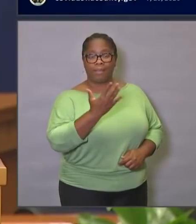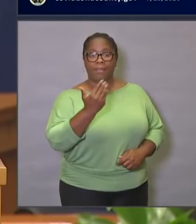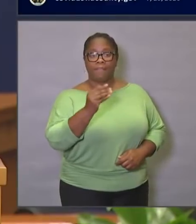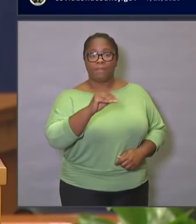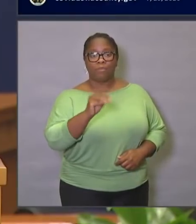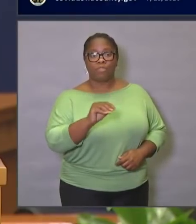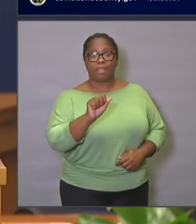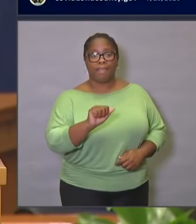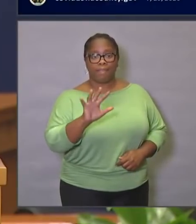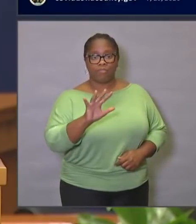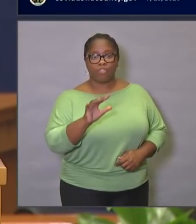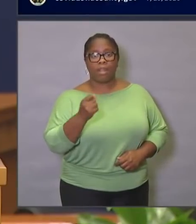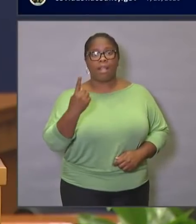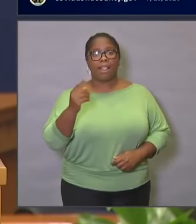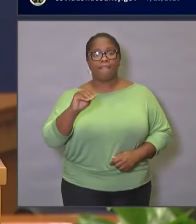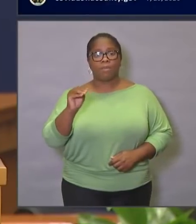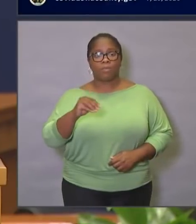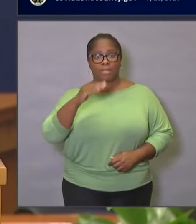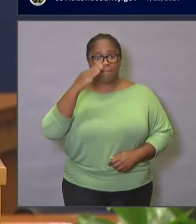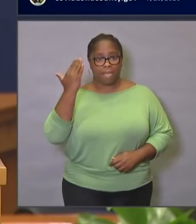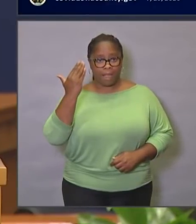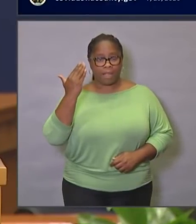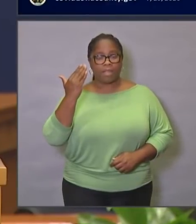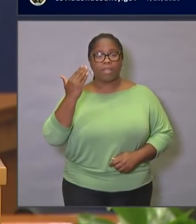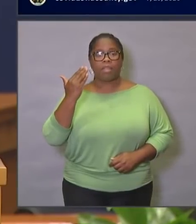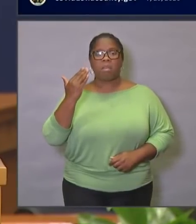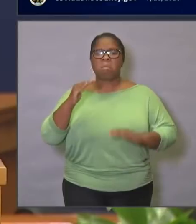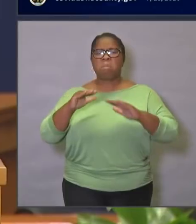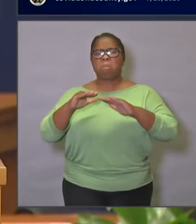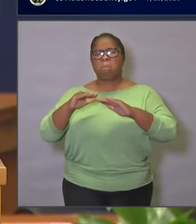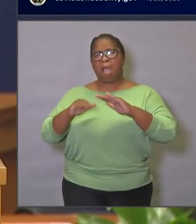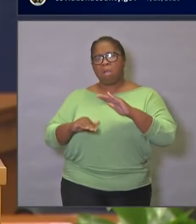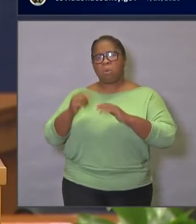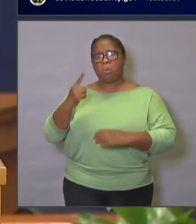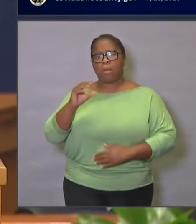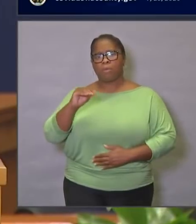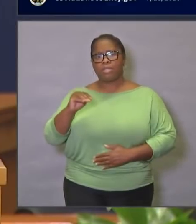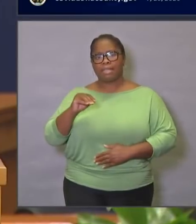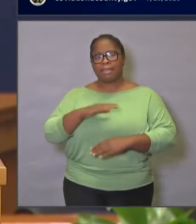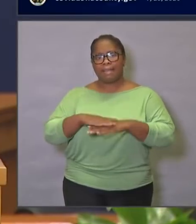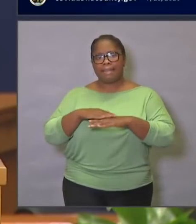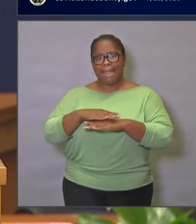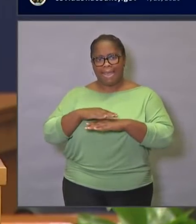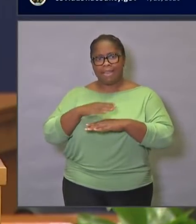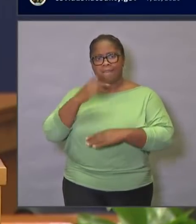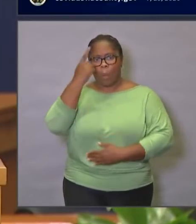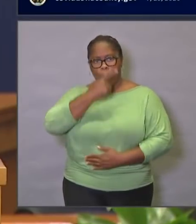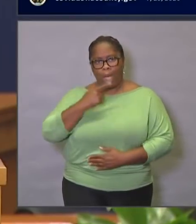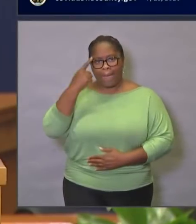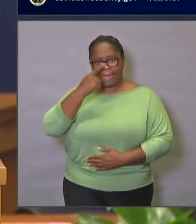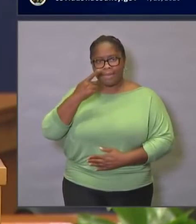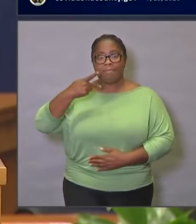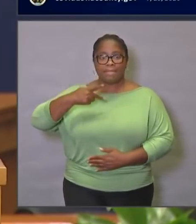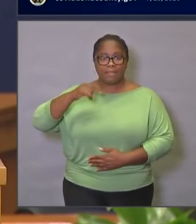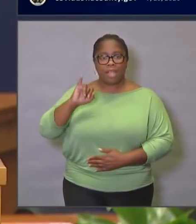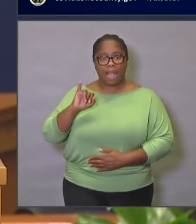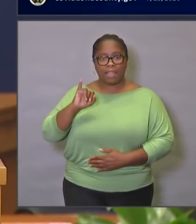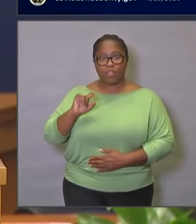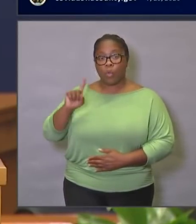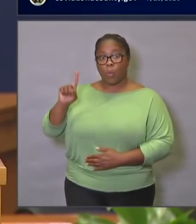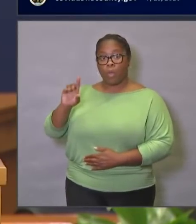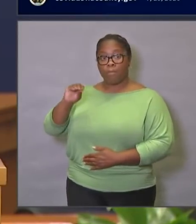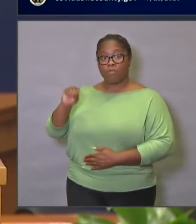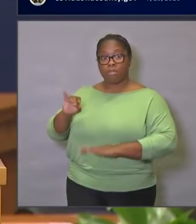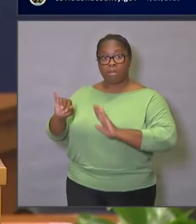are Asian, 11% are Black, slightly less than 1% are Native Hawaiian or Pacific Islander, and